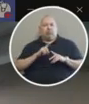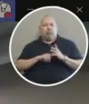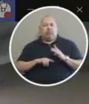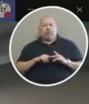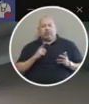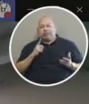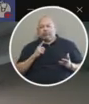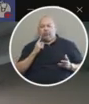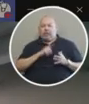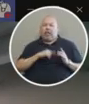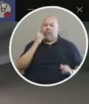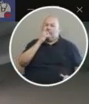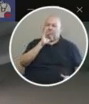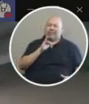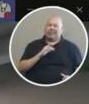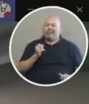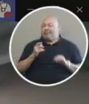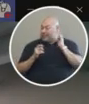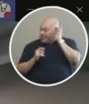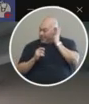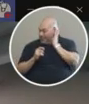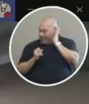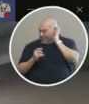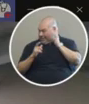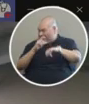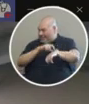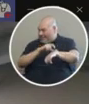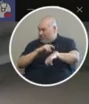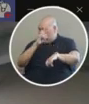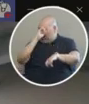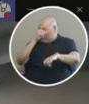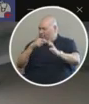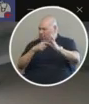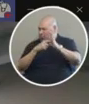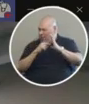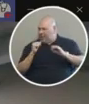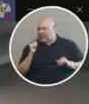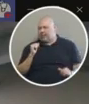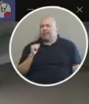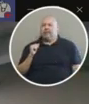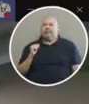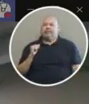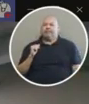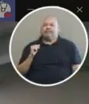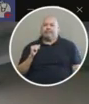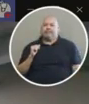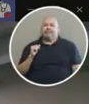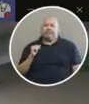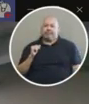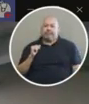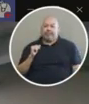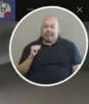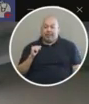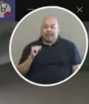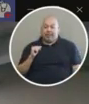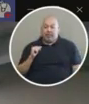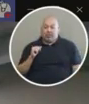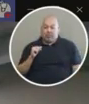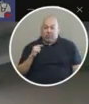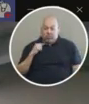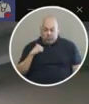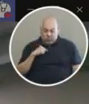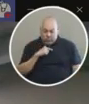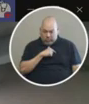you're looking at? How much time would you require? Look, Representative,